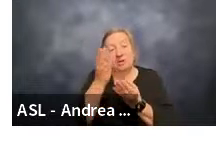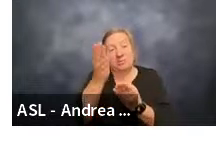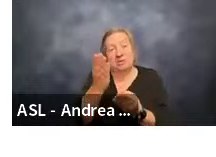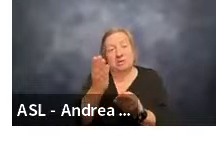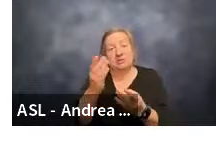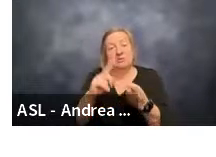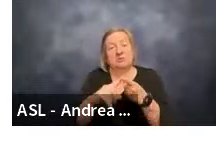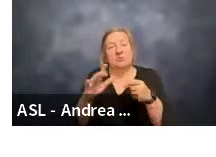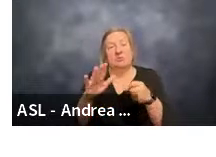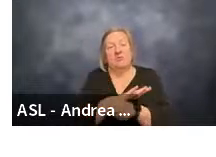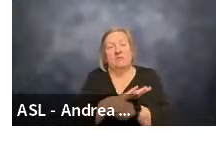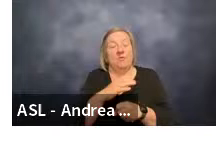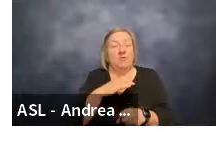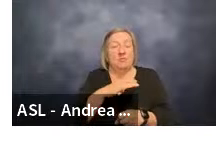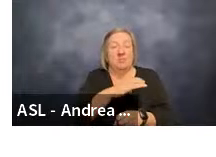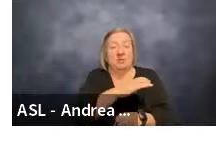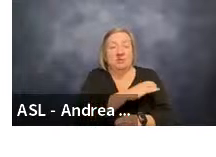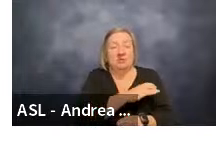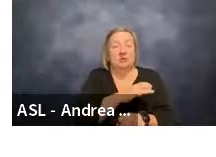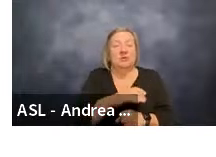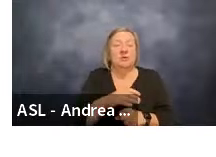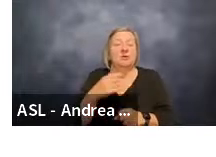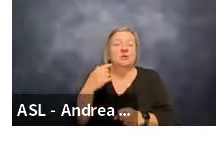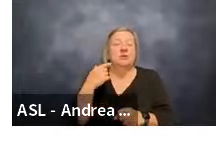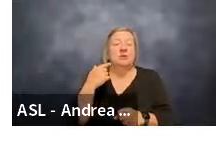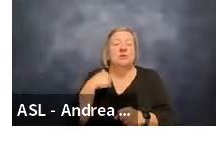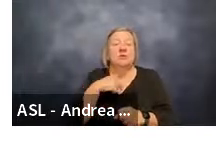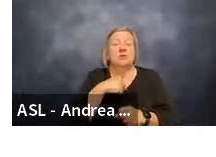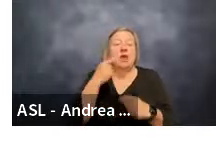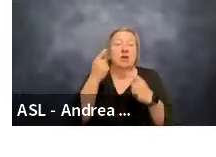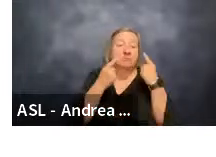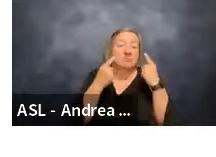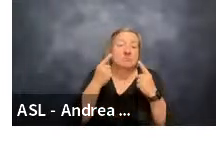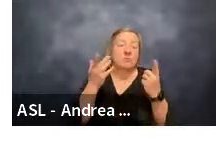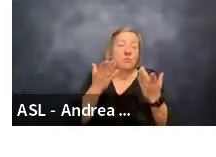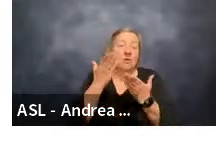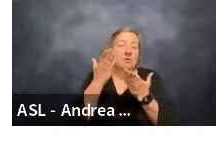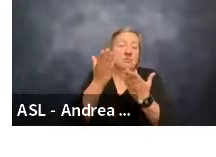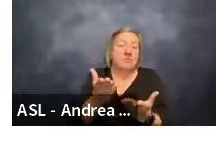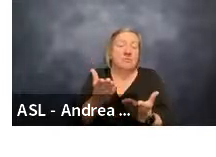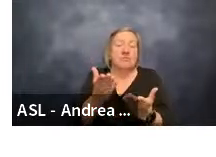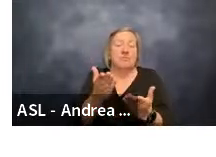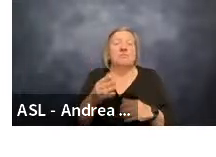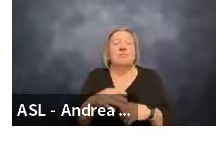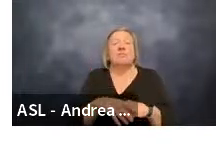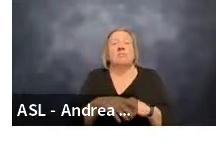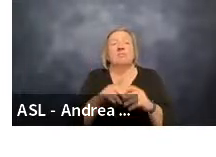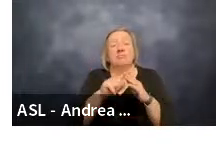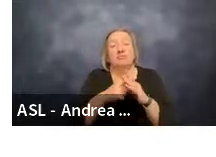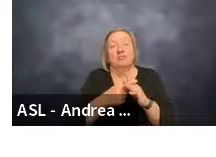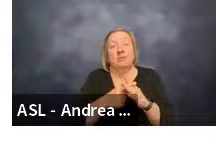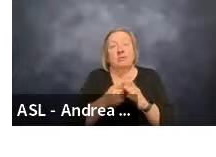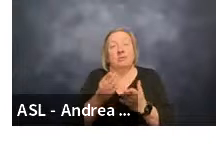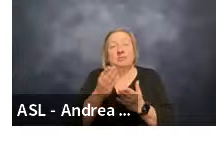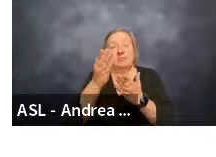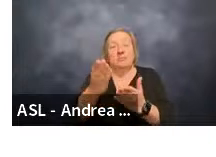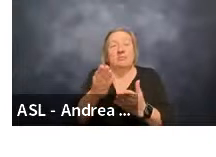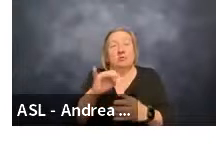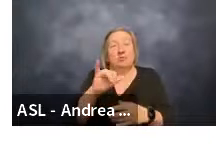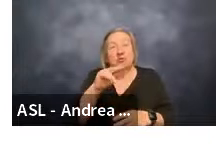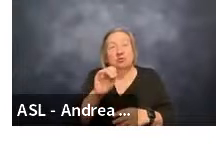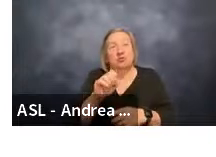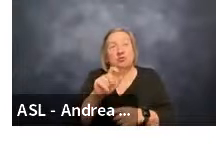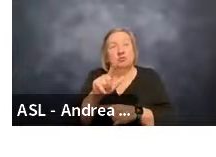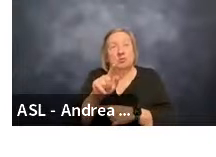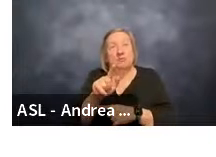full commissions, but we are considering the preliminary recommendations at the June